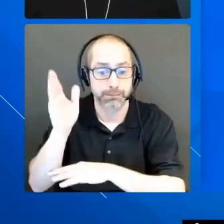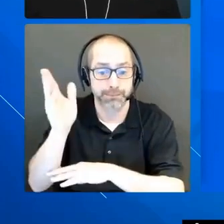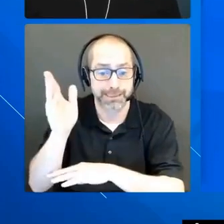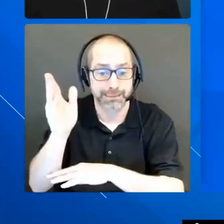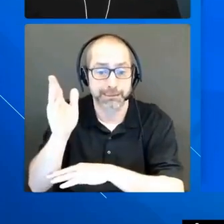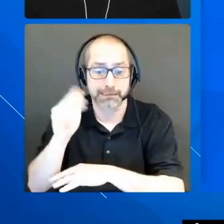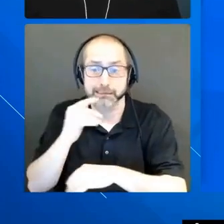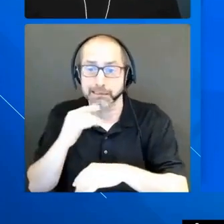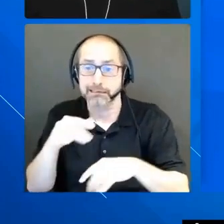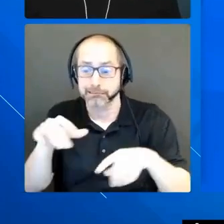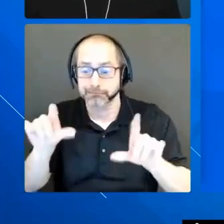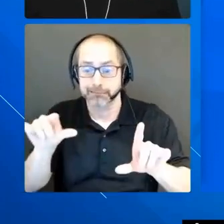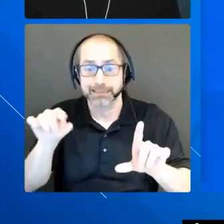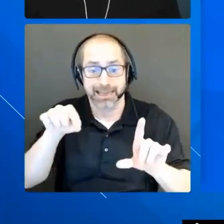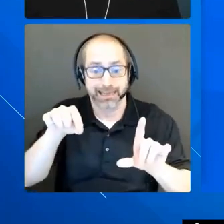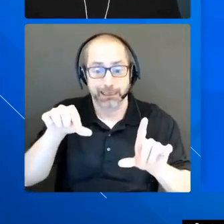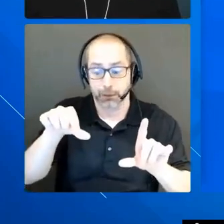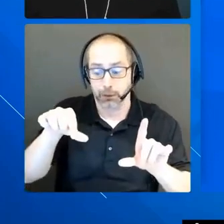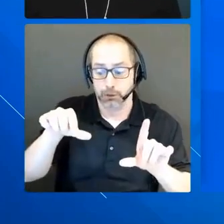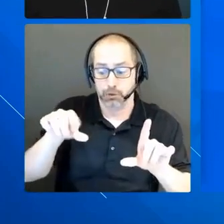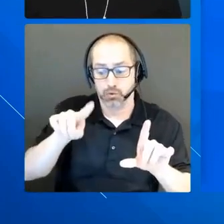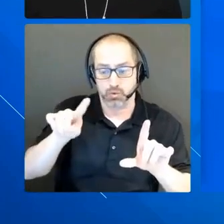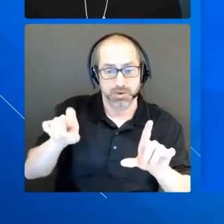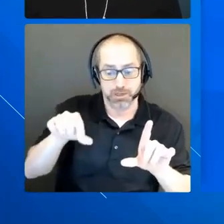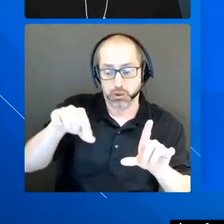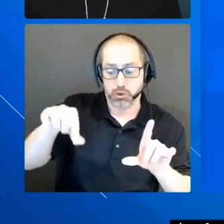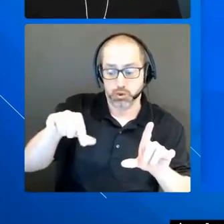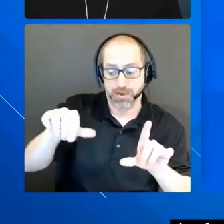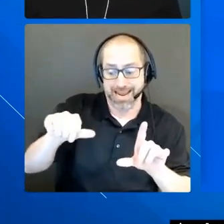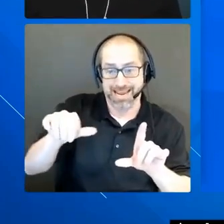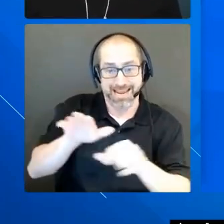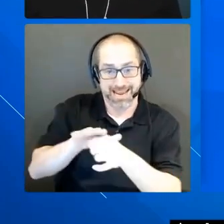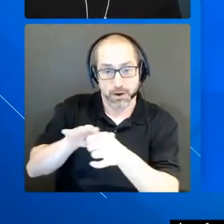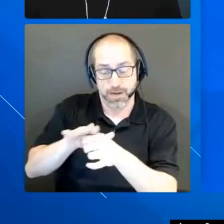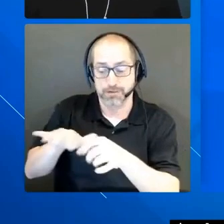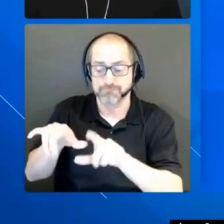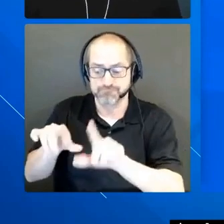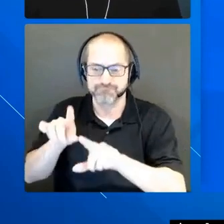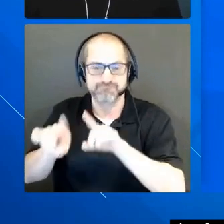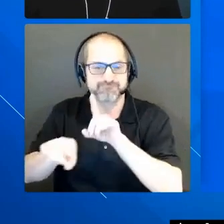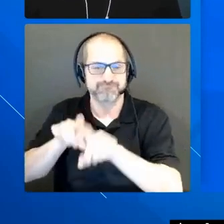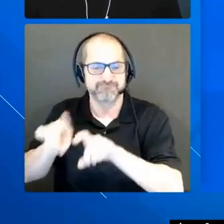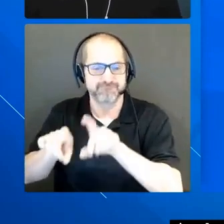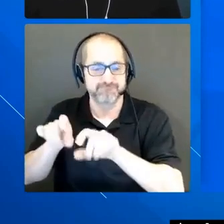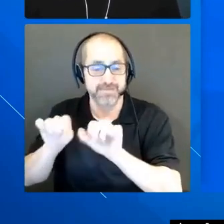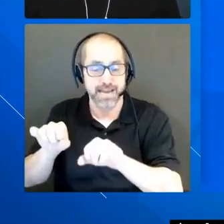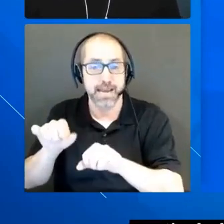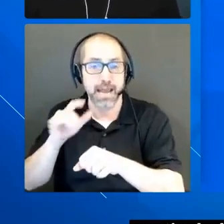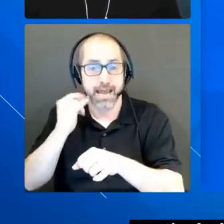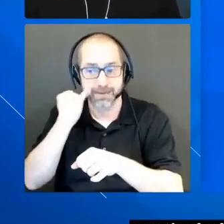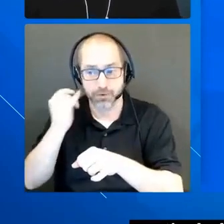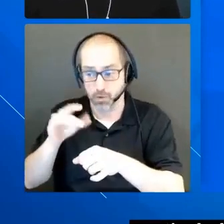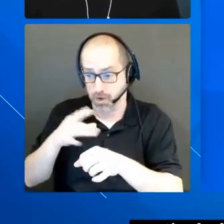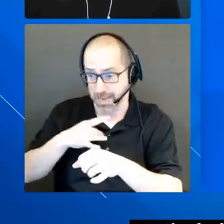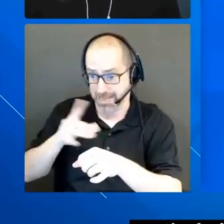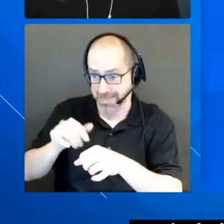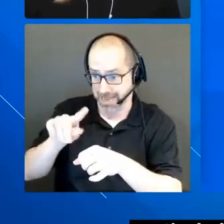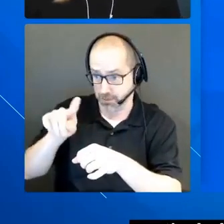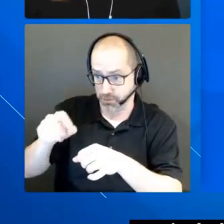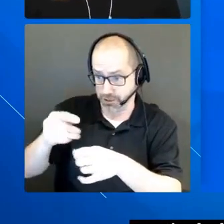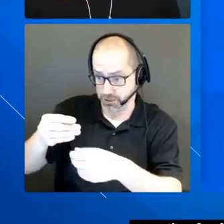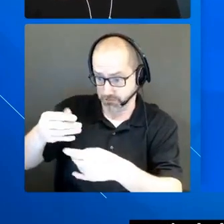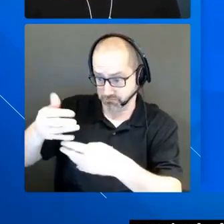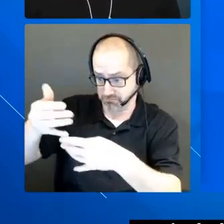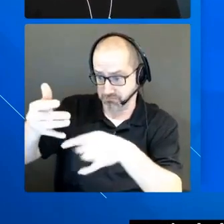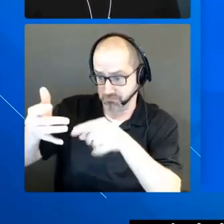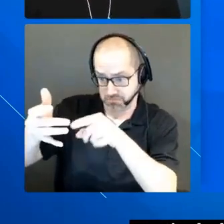written Q&A area on the right. And please feel free to upvote any questions that you find particularly interesting, as that will